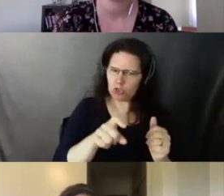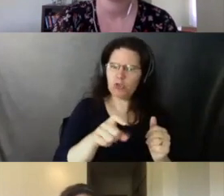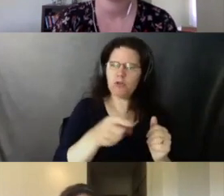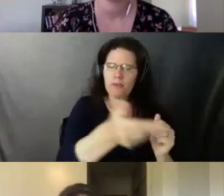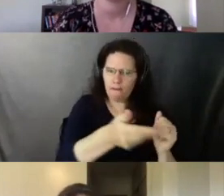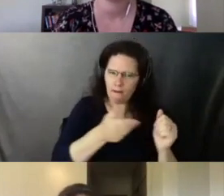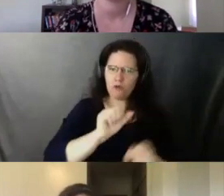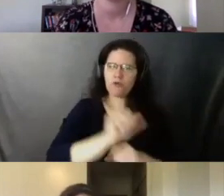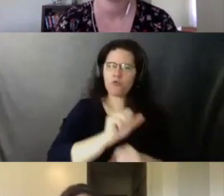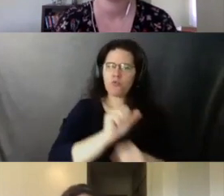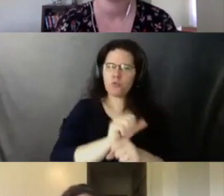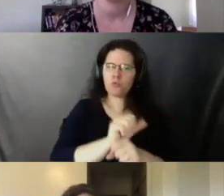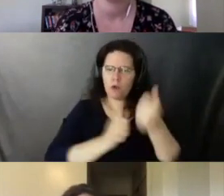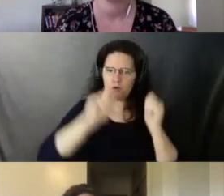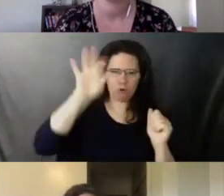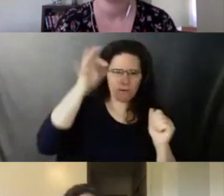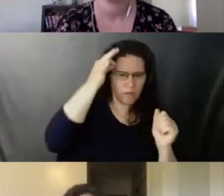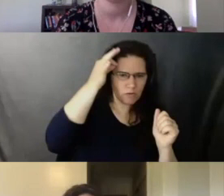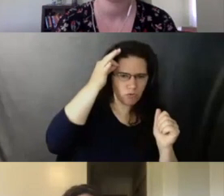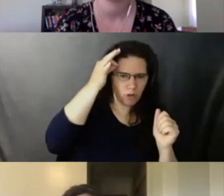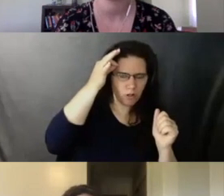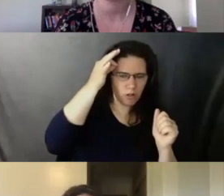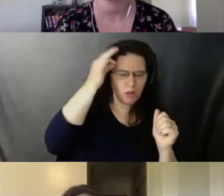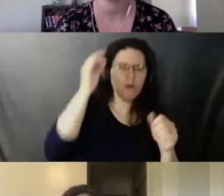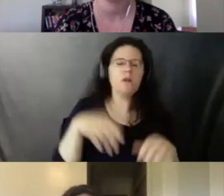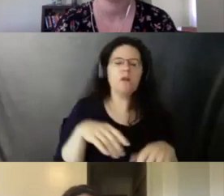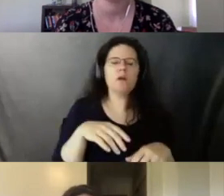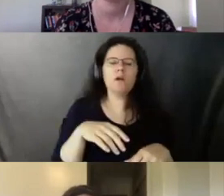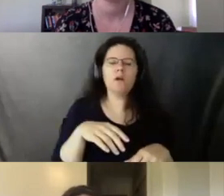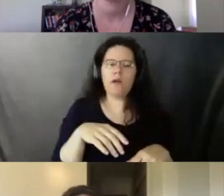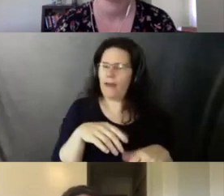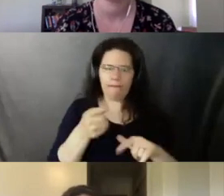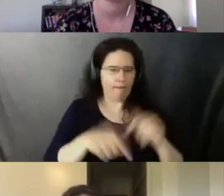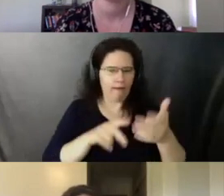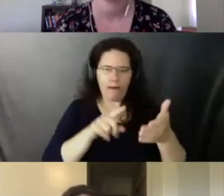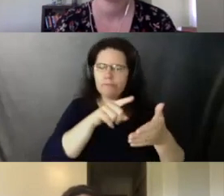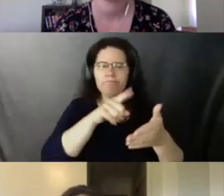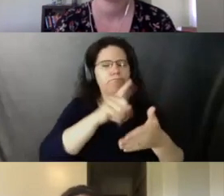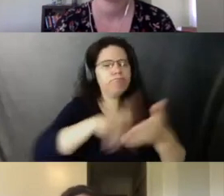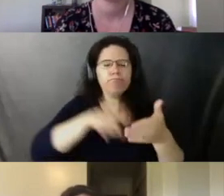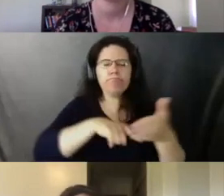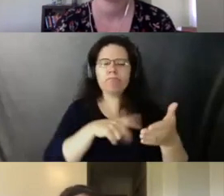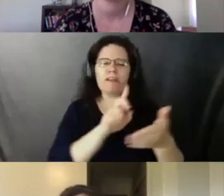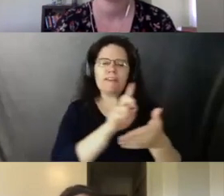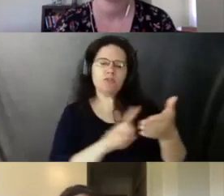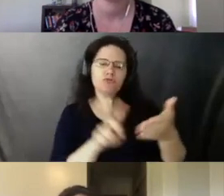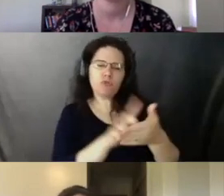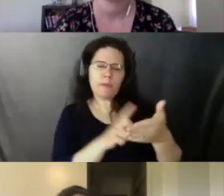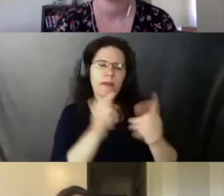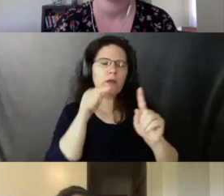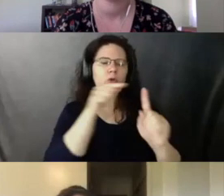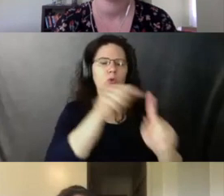funded programs, and it prohibited discrimination on the basis of both physical or